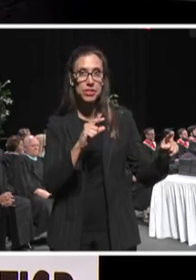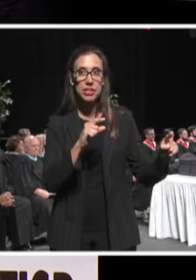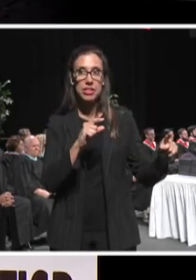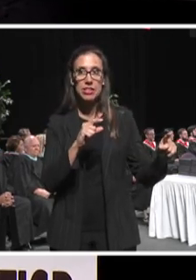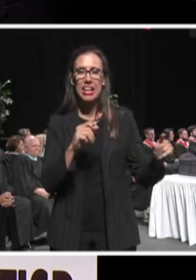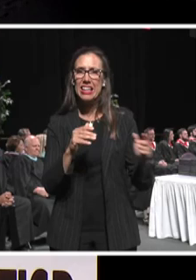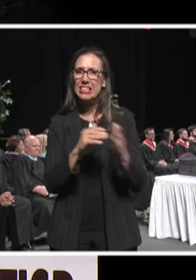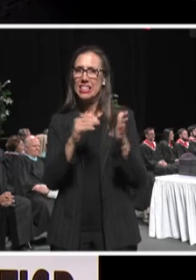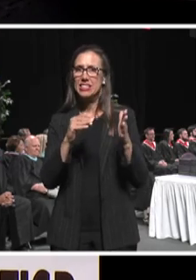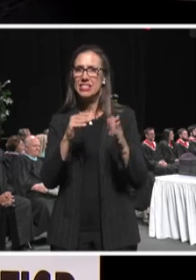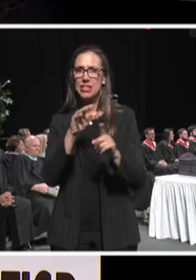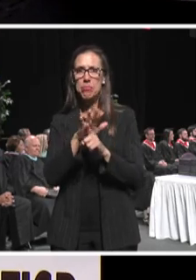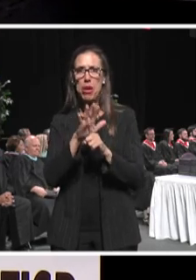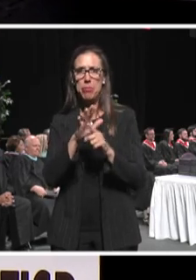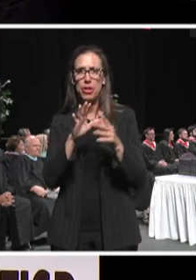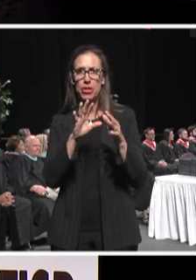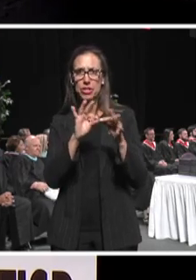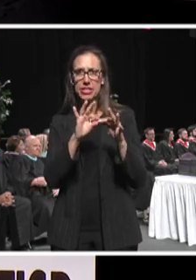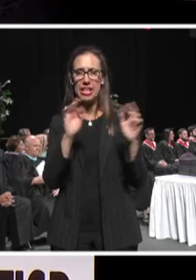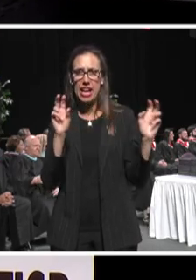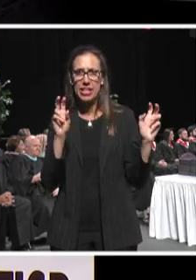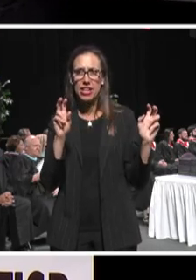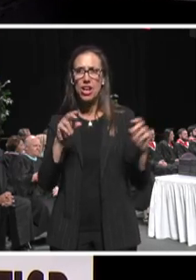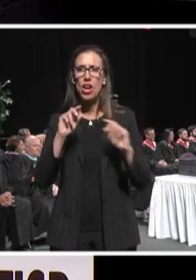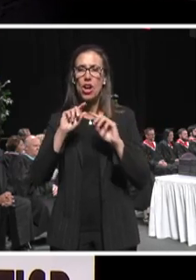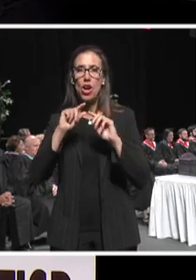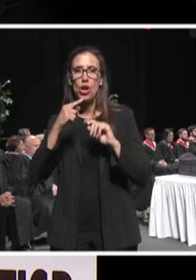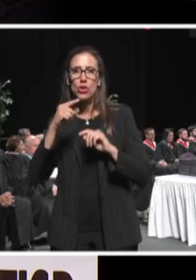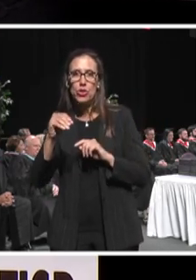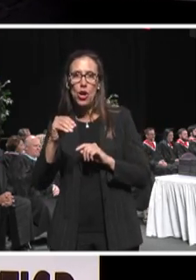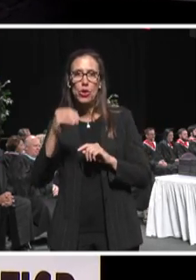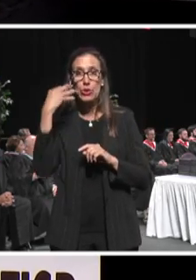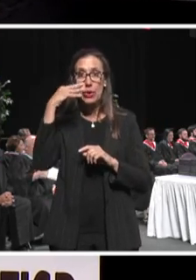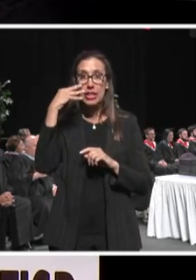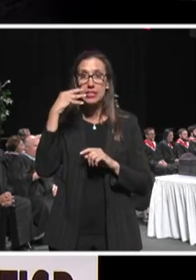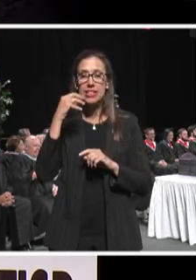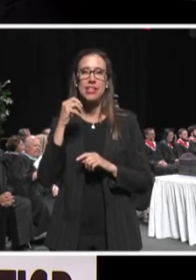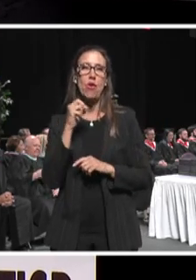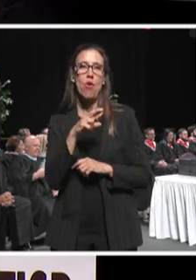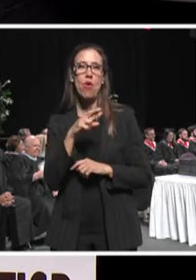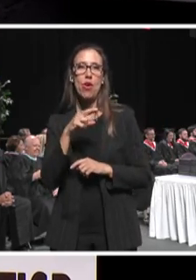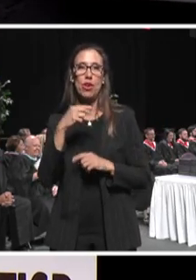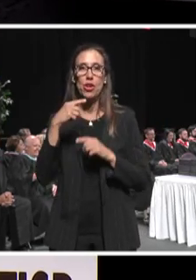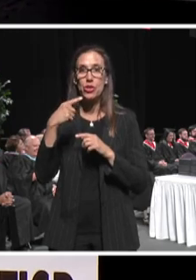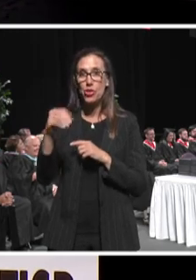the popular saying, go crazy or go stupid.